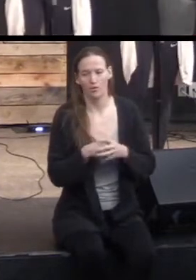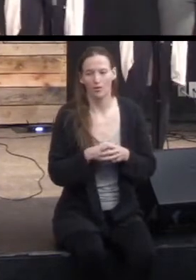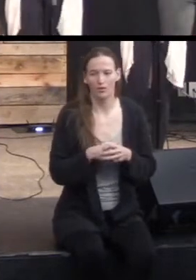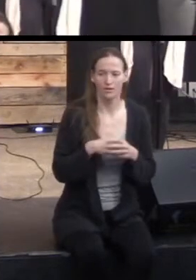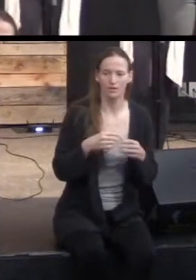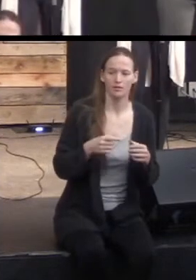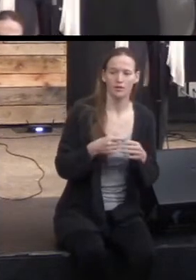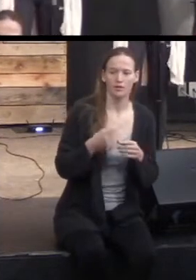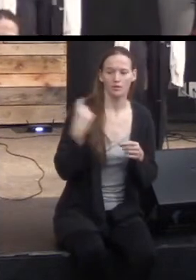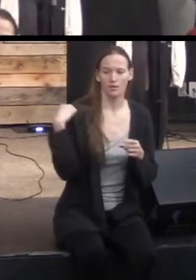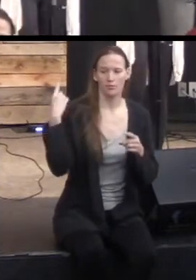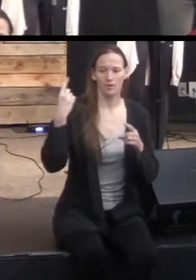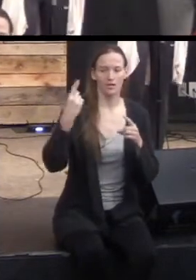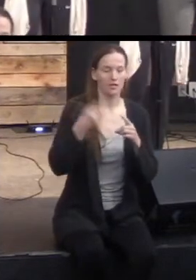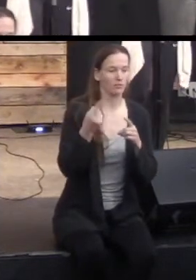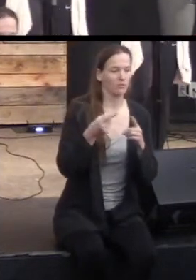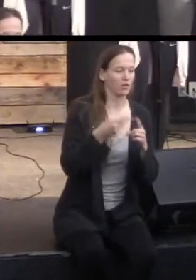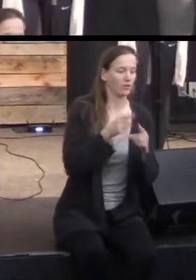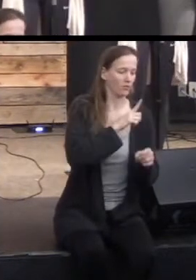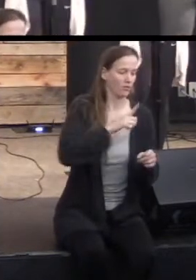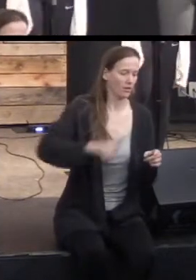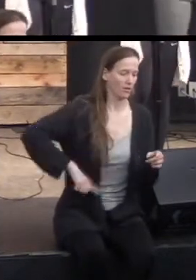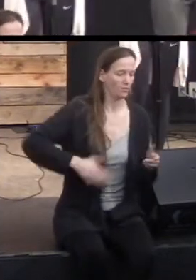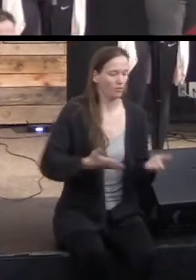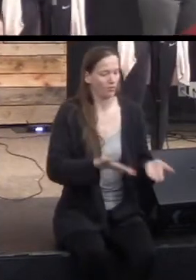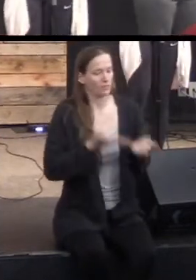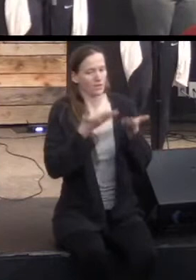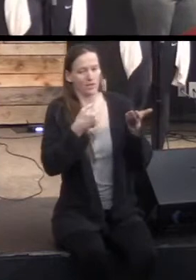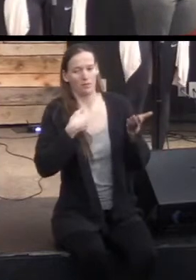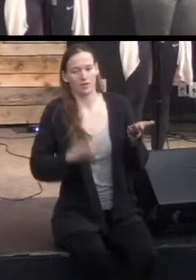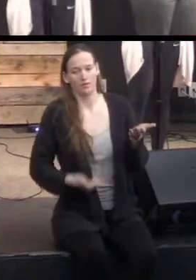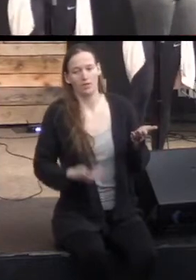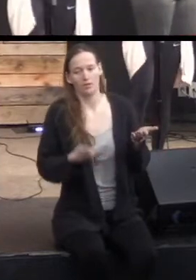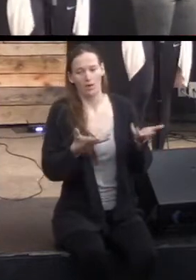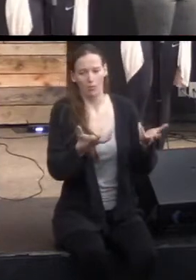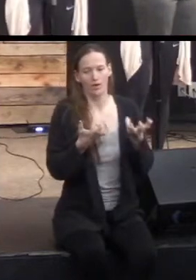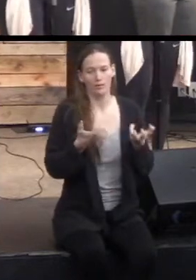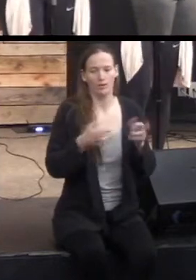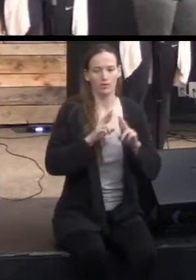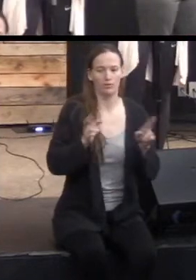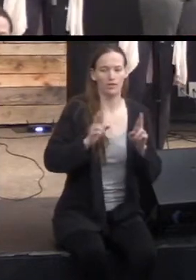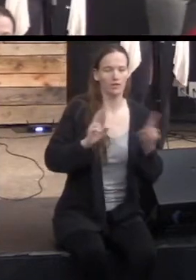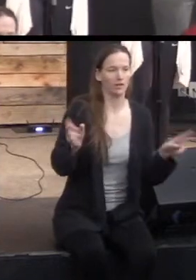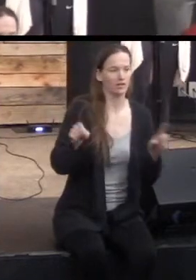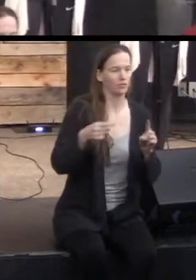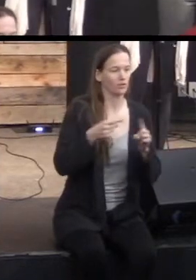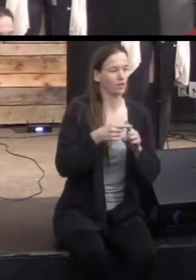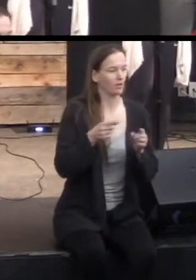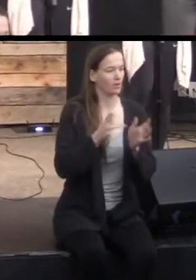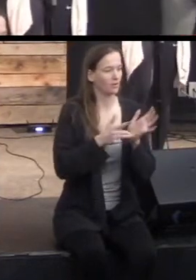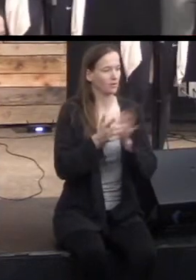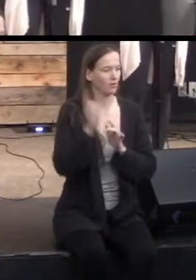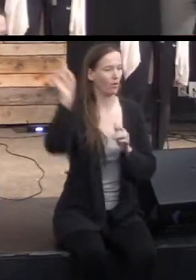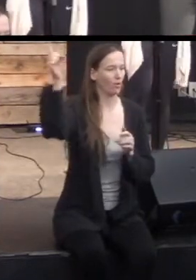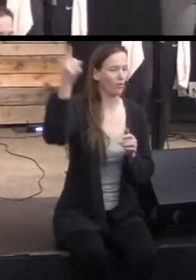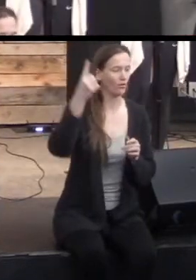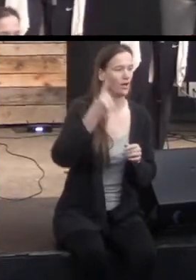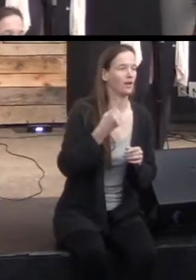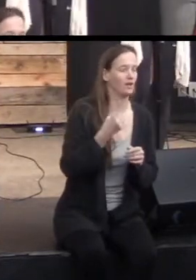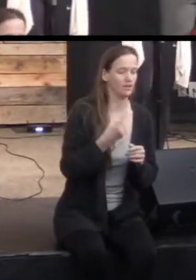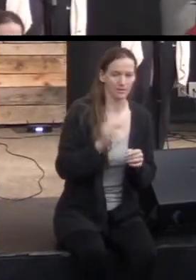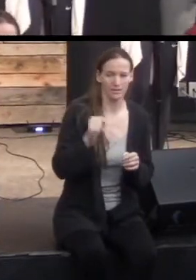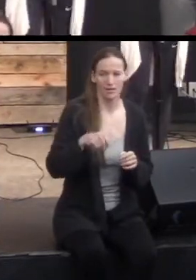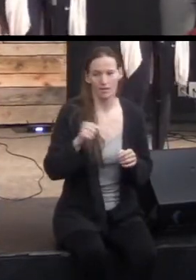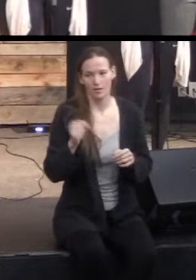First, the Lord has lifted me, and I wanna be ready when Jesus comes. Oh